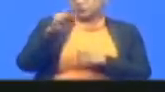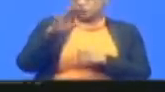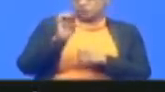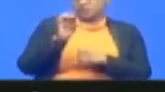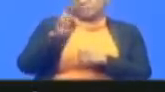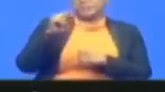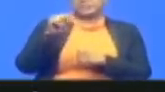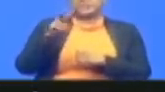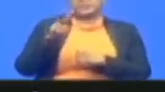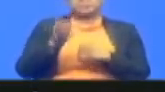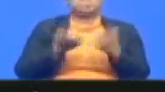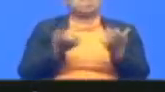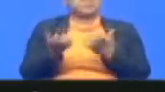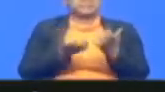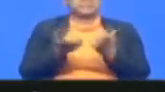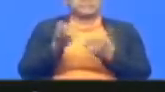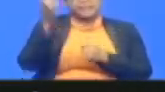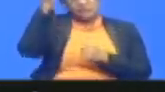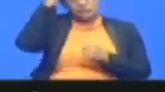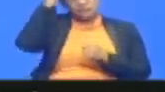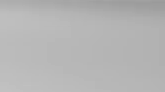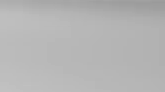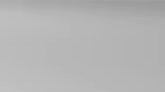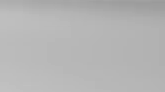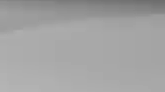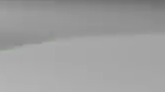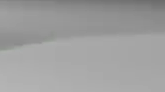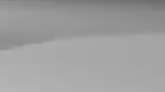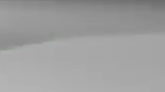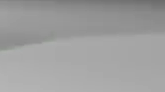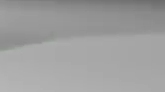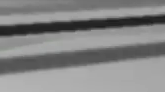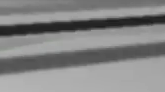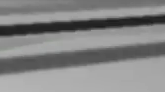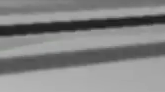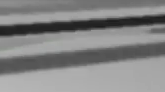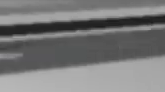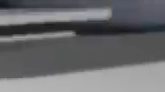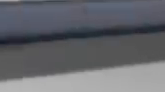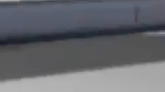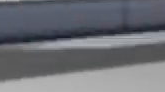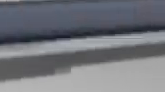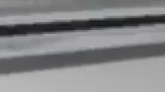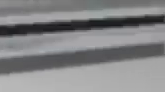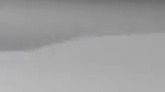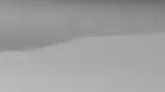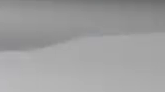NTV Business, Eldoret.